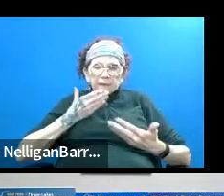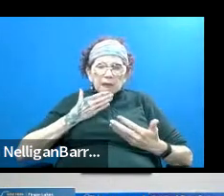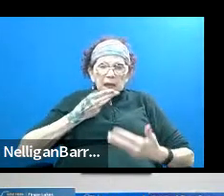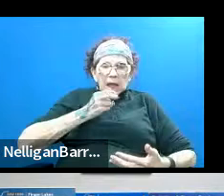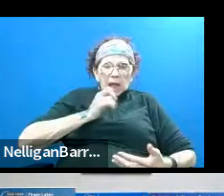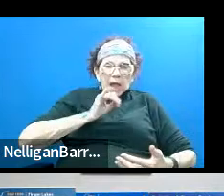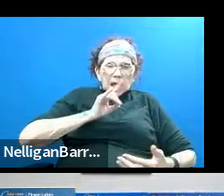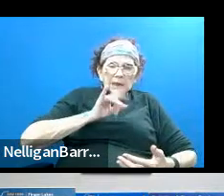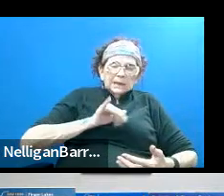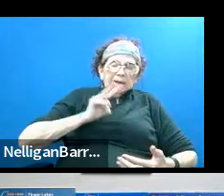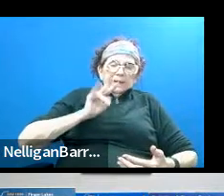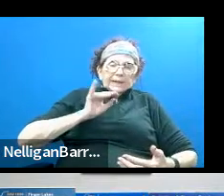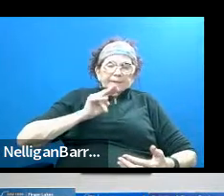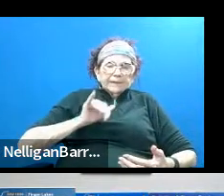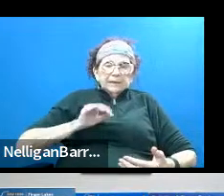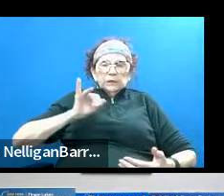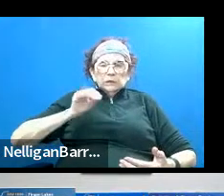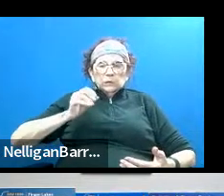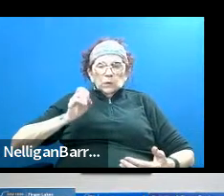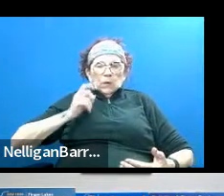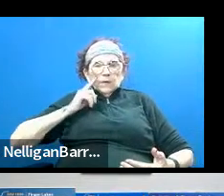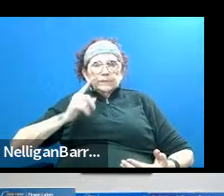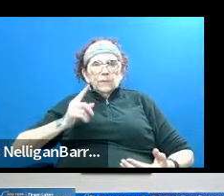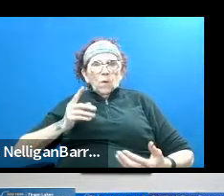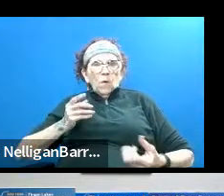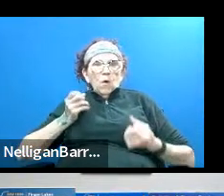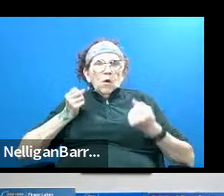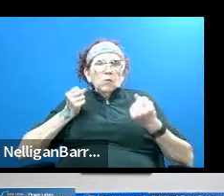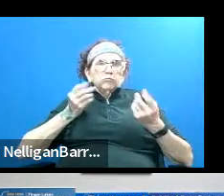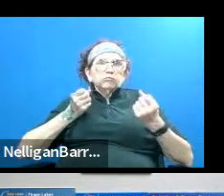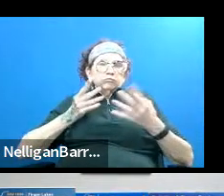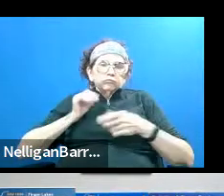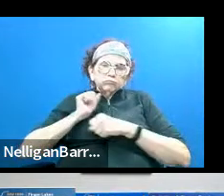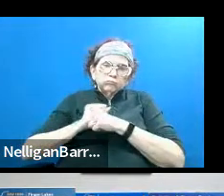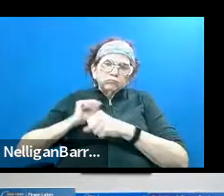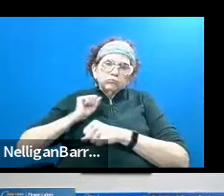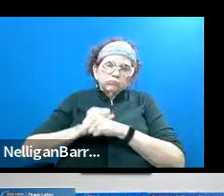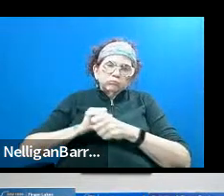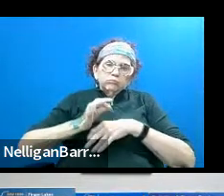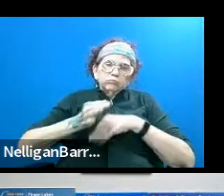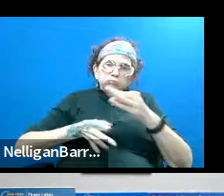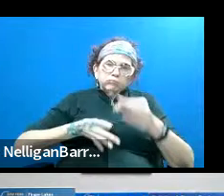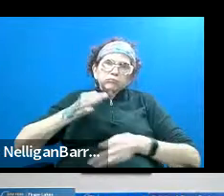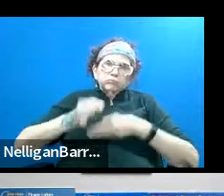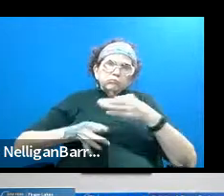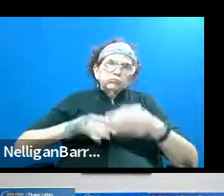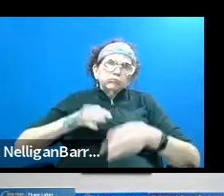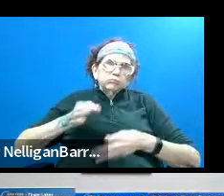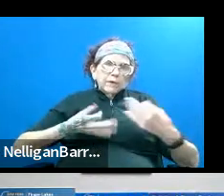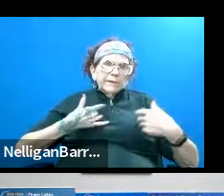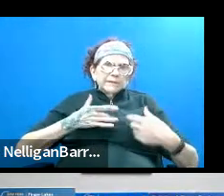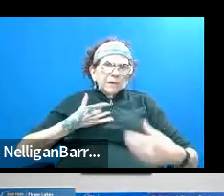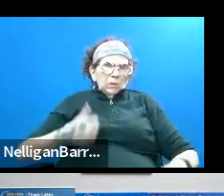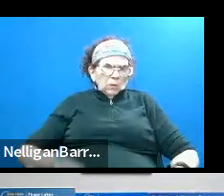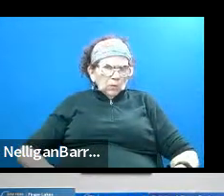the presentations, we have so much work to do, but this should make us feel good. We have a lot of opportunity.